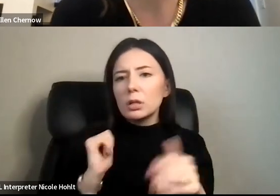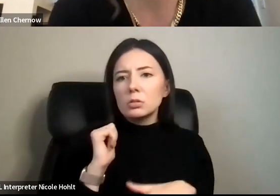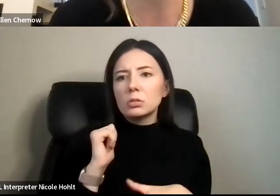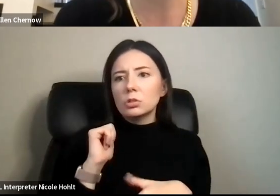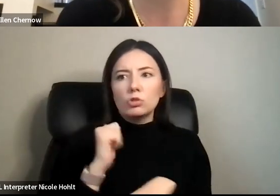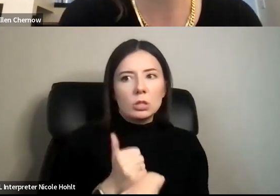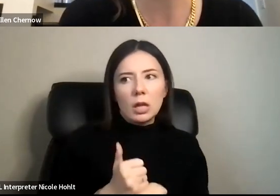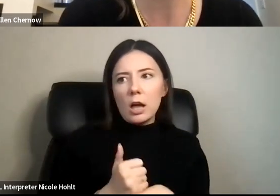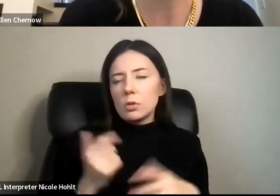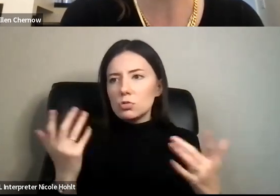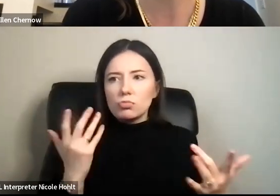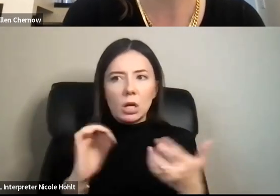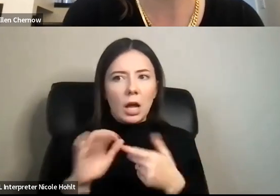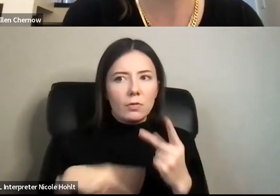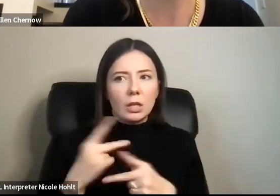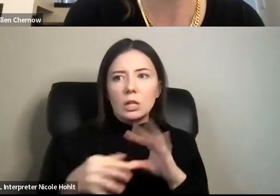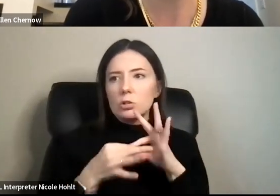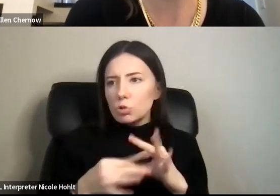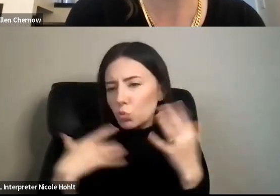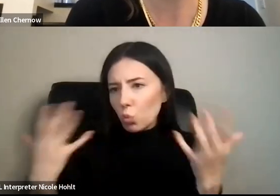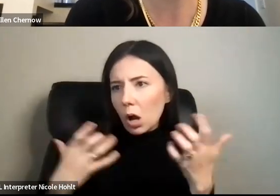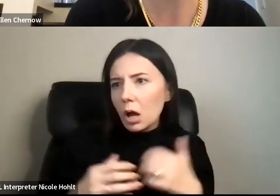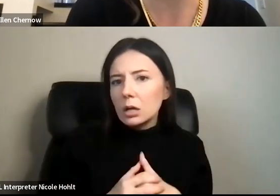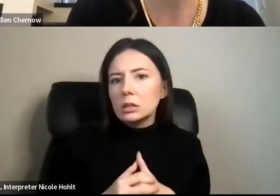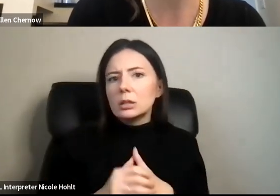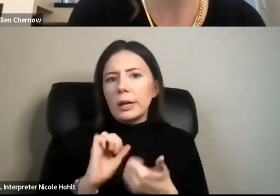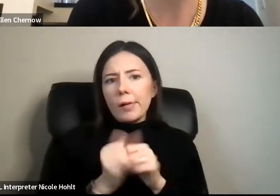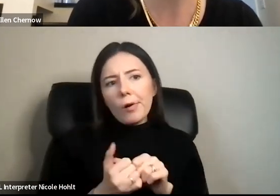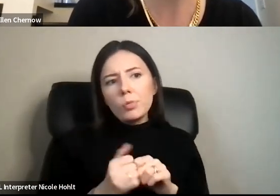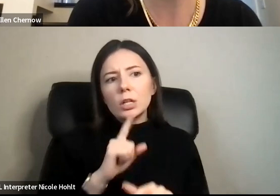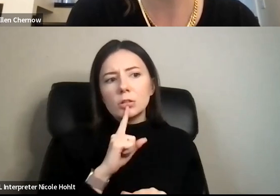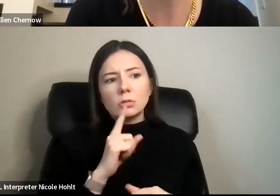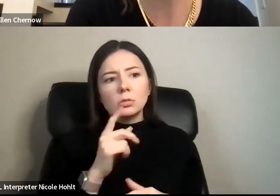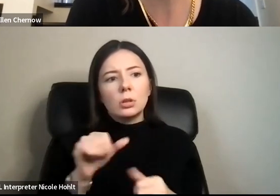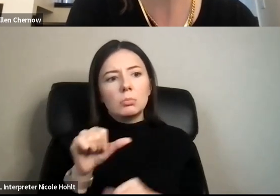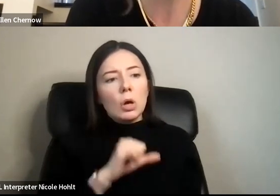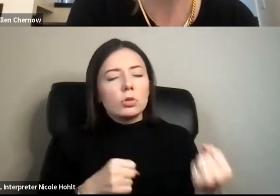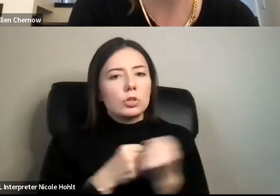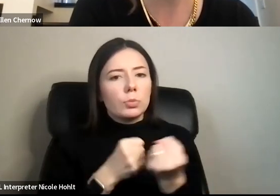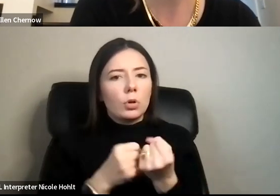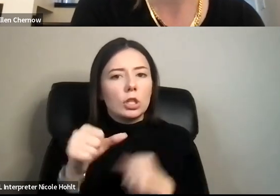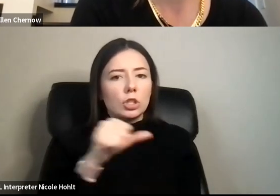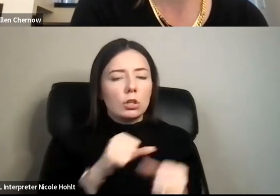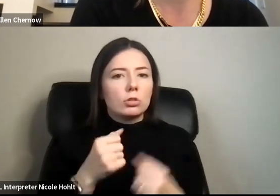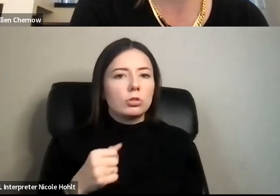could align with what we're building, I think is the good place to start. I'd hate to be like super